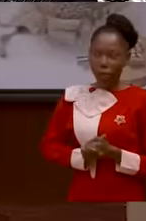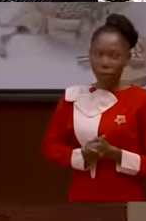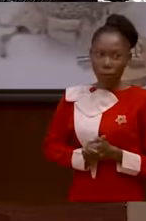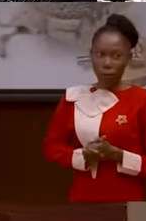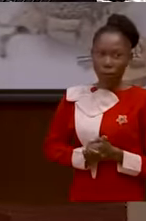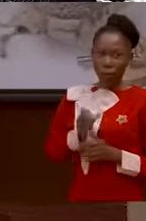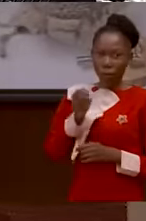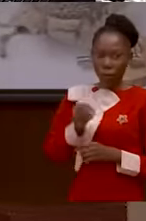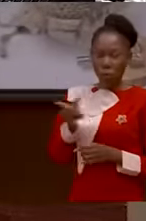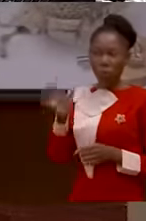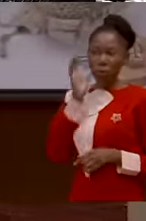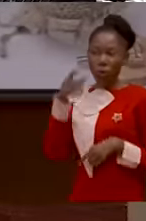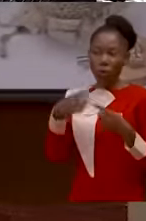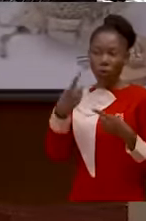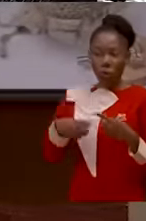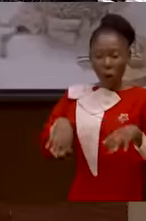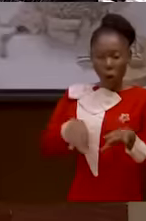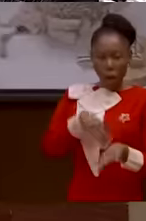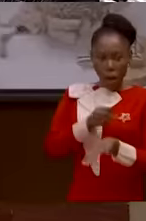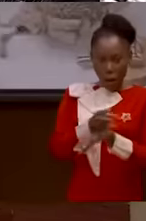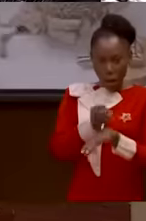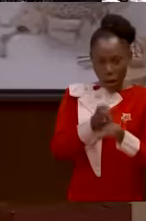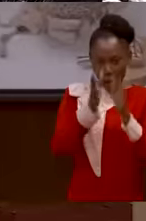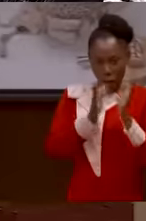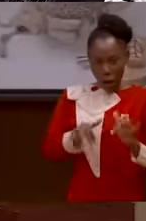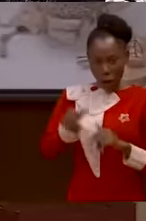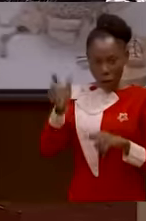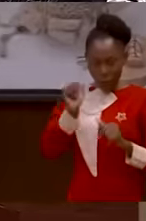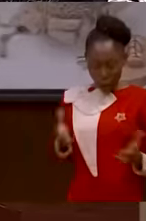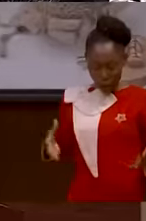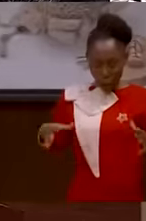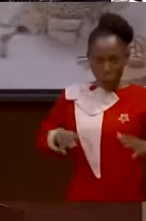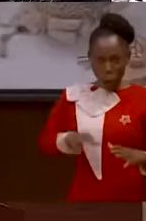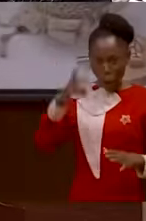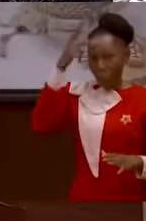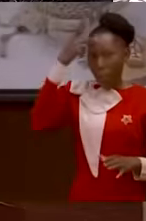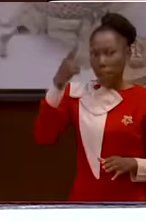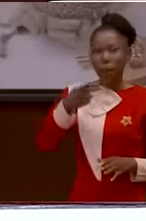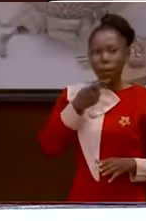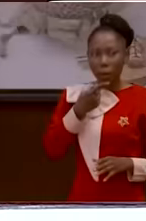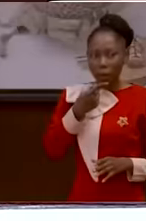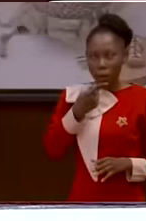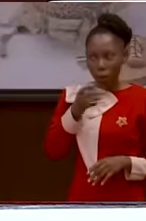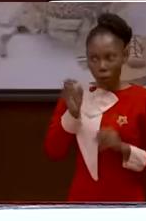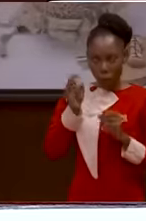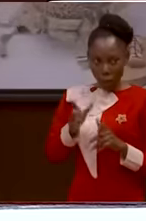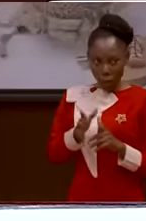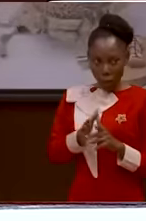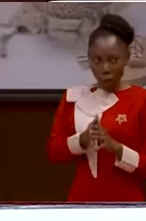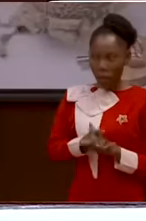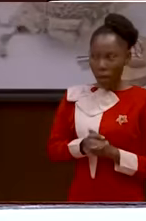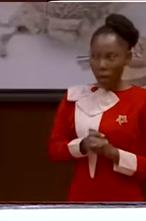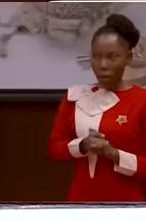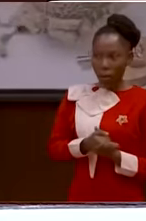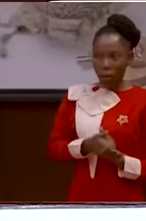So I'm referring you to marriage counselor to counsel you on how to co-parent over Oluwafemi. Right? You name the